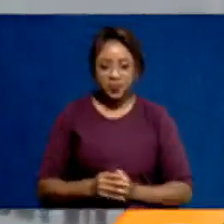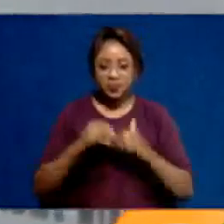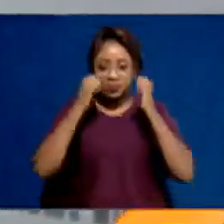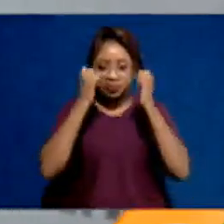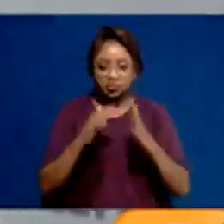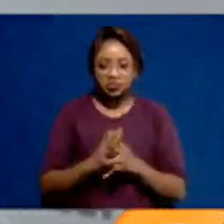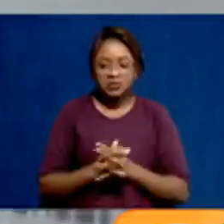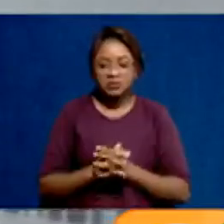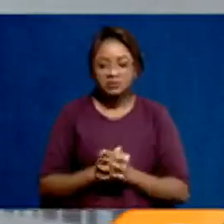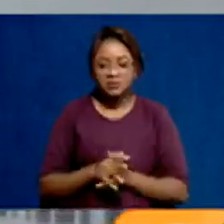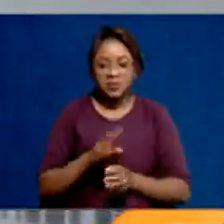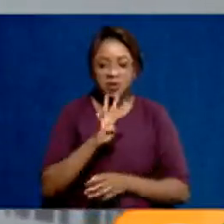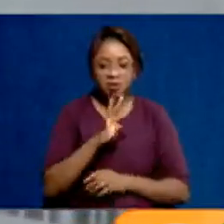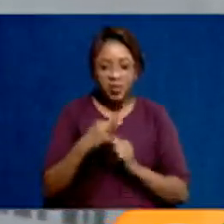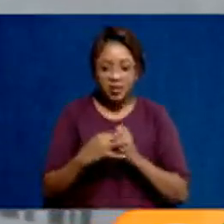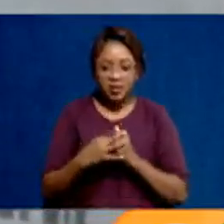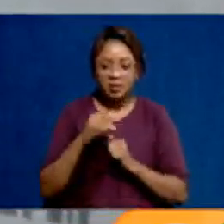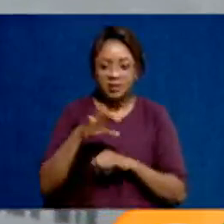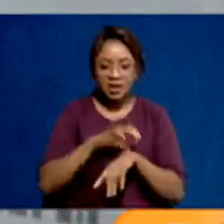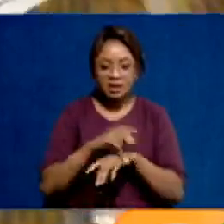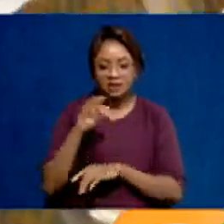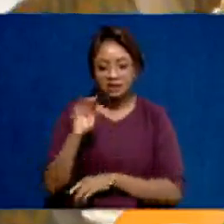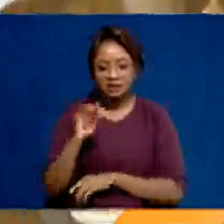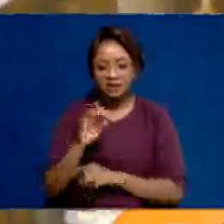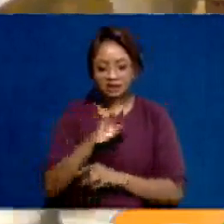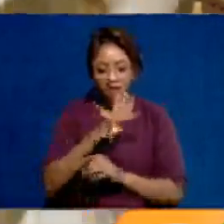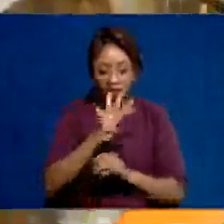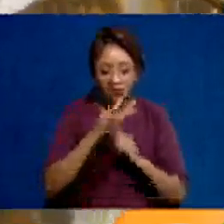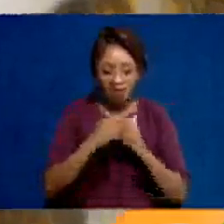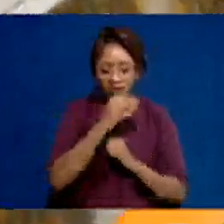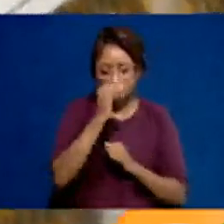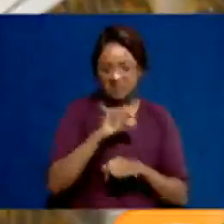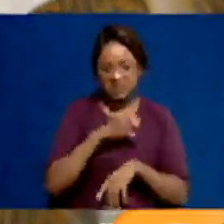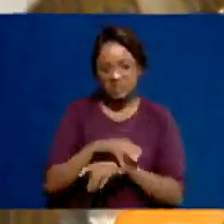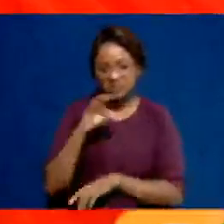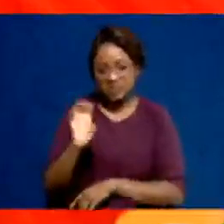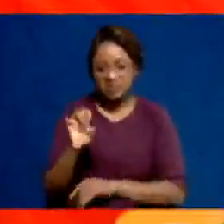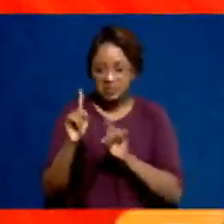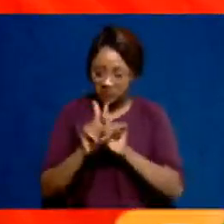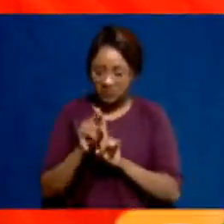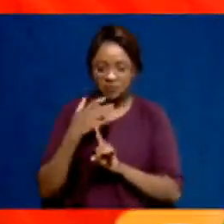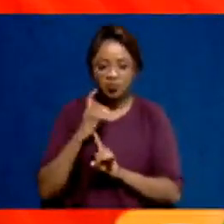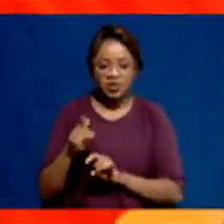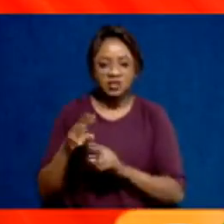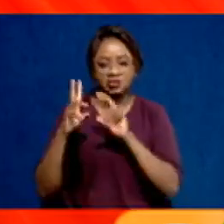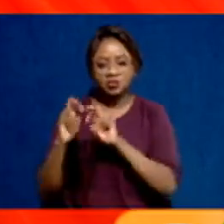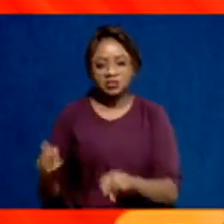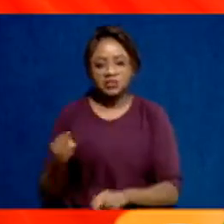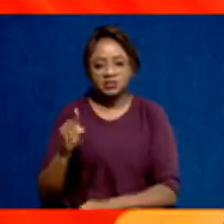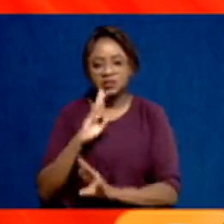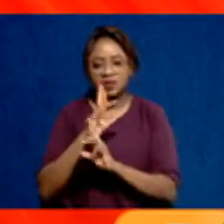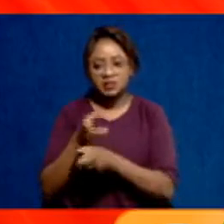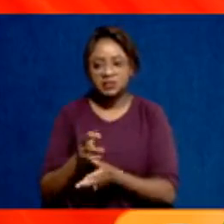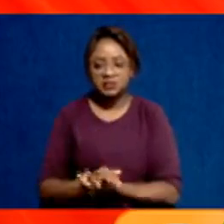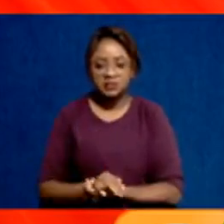48,174 ambao ni 5.33% walipata E, huku uchunguzi pia nayo ukiagizwa. I therefore direct the Directorate